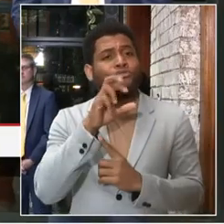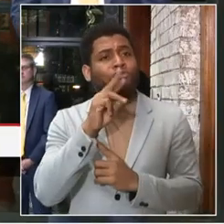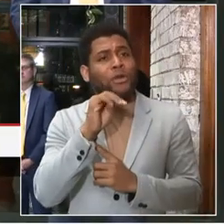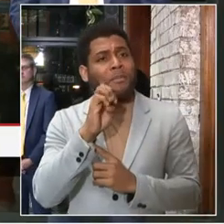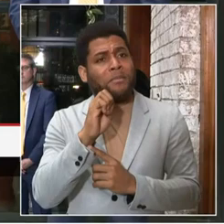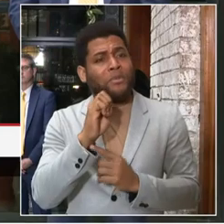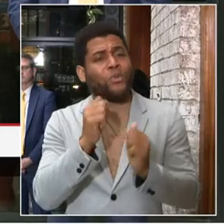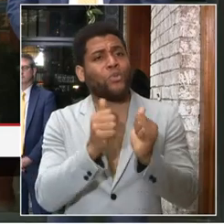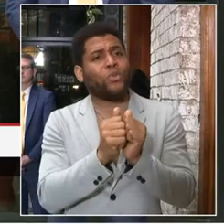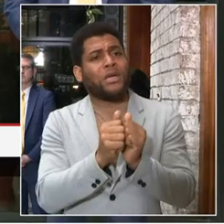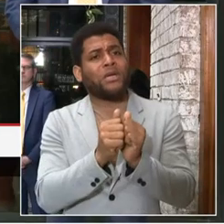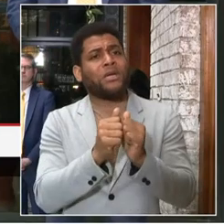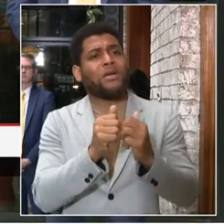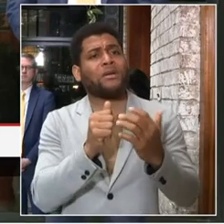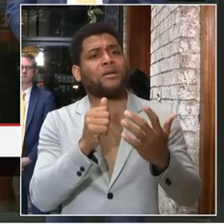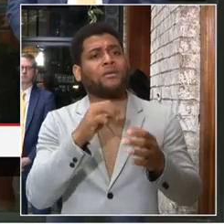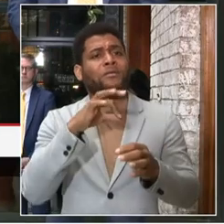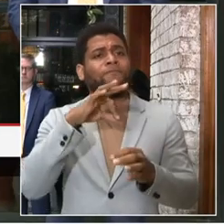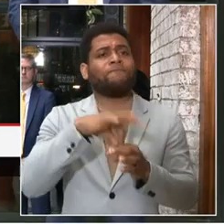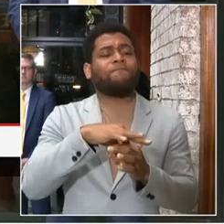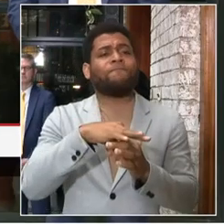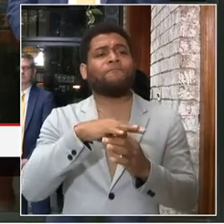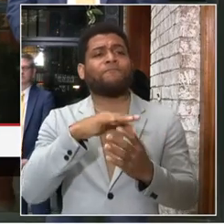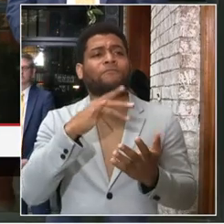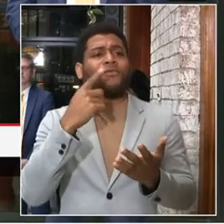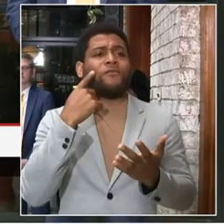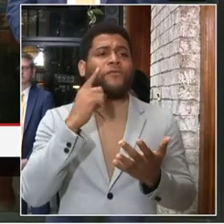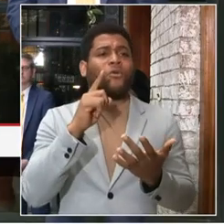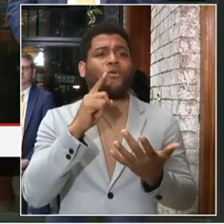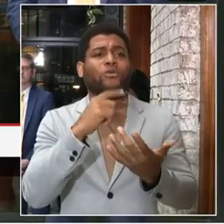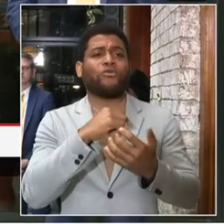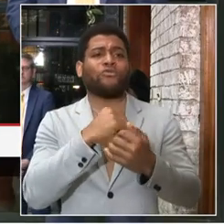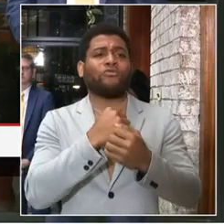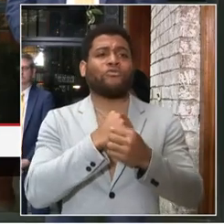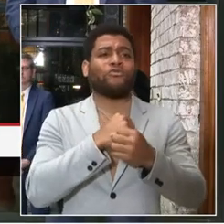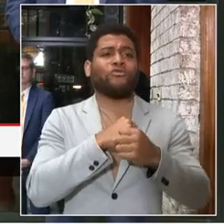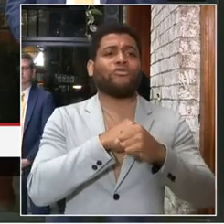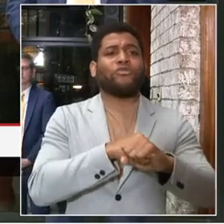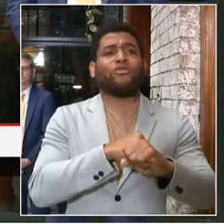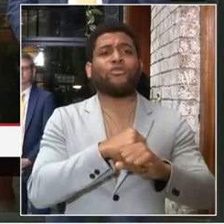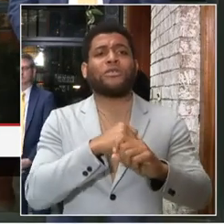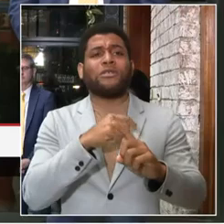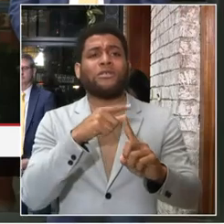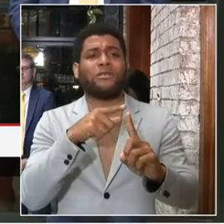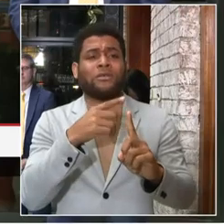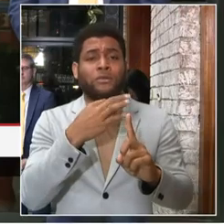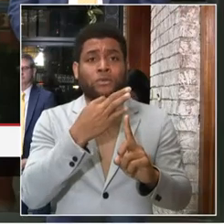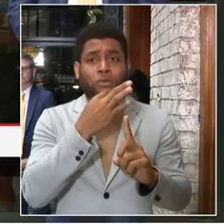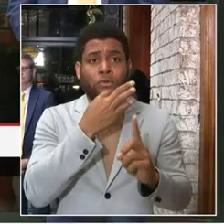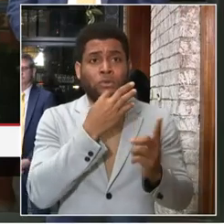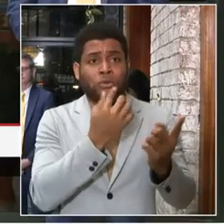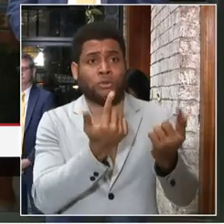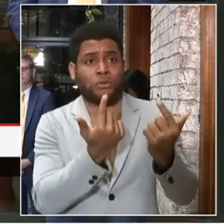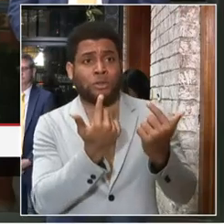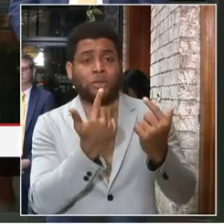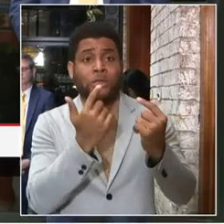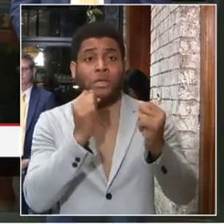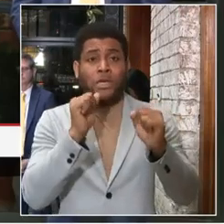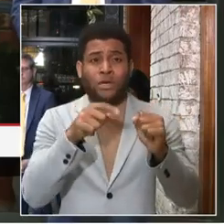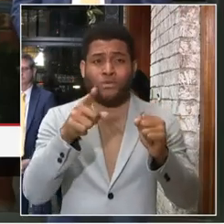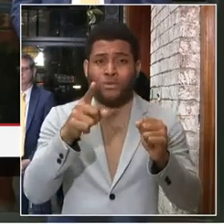on the Secure DC Omnibus coming up, I'm wondering if you could respond to the study that the